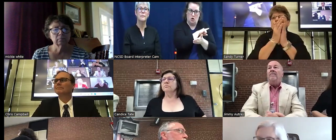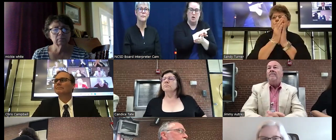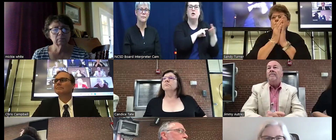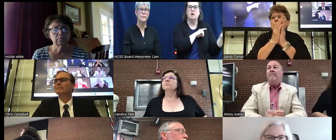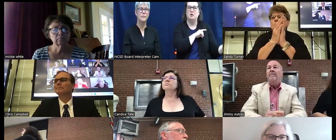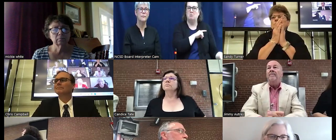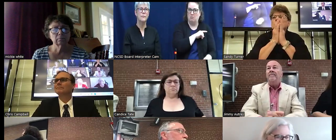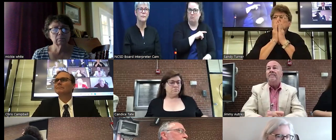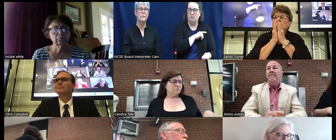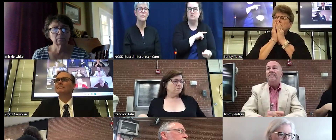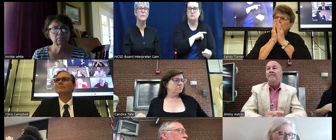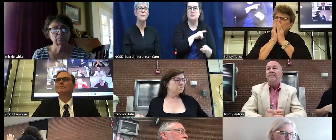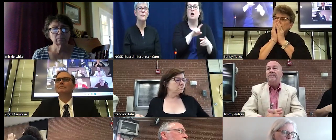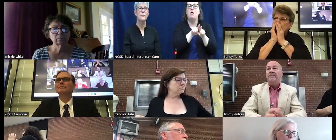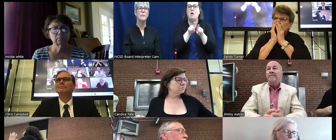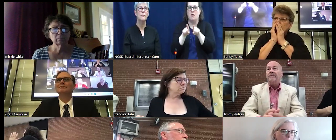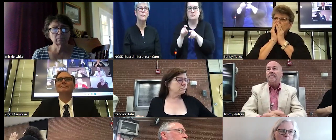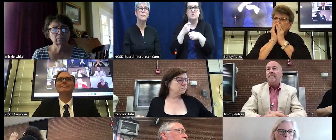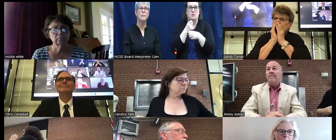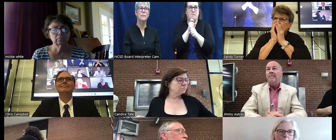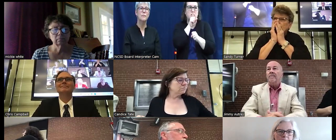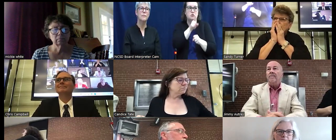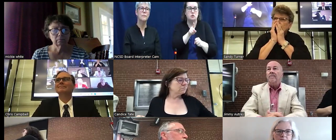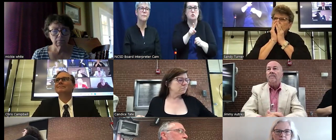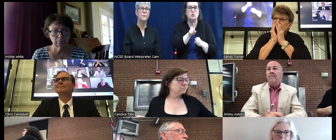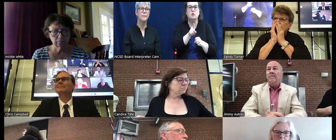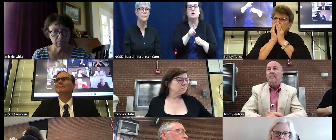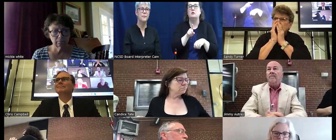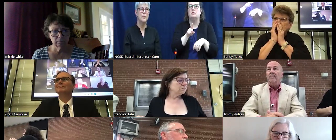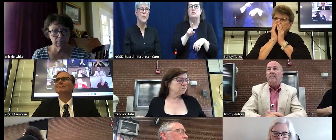Also, please make sure the telephone